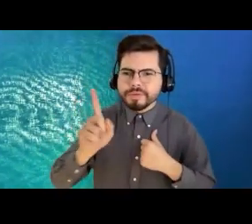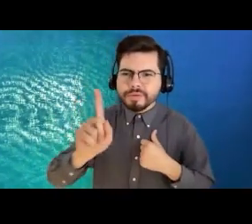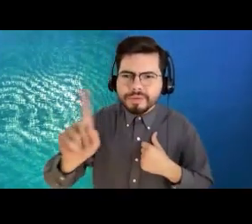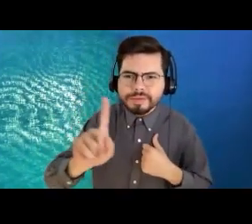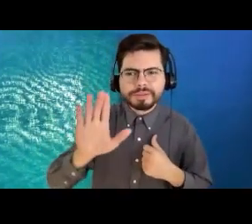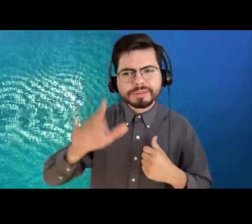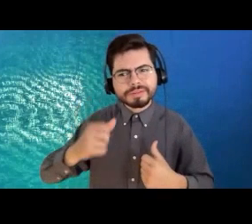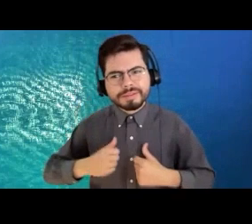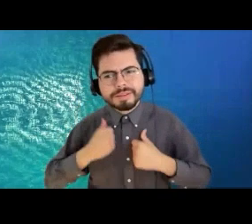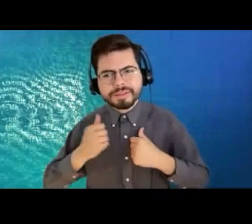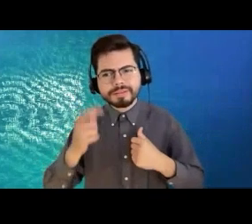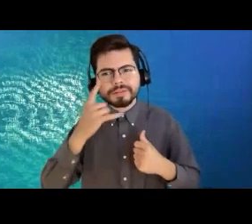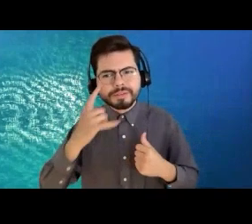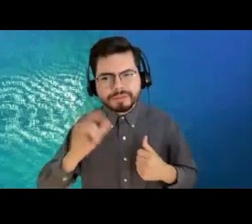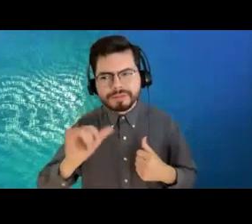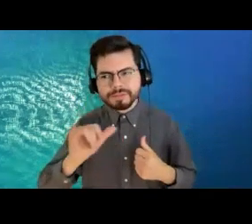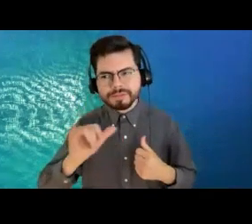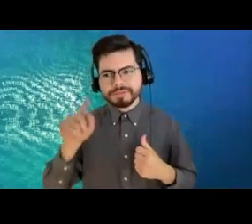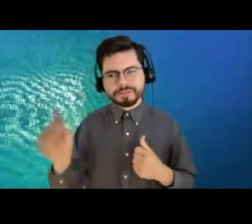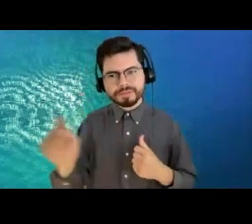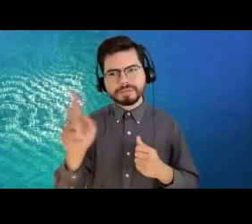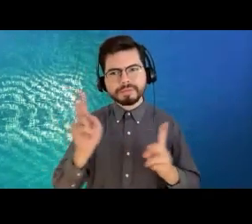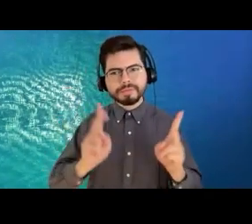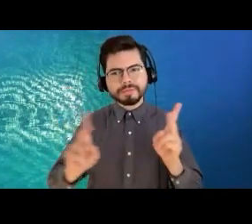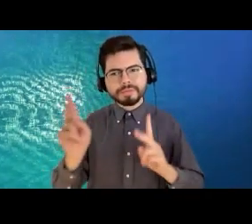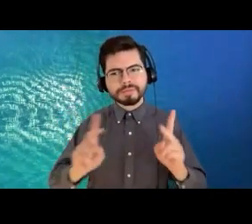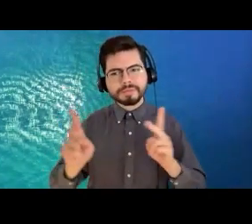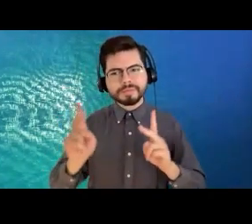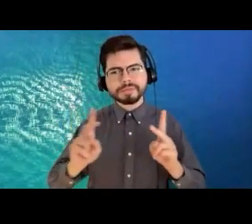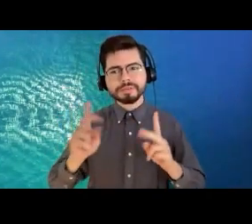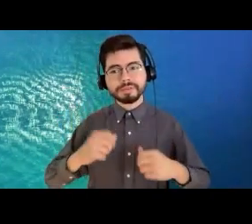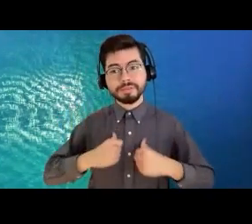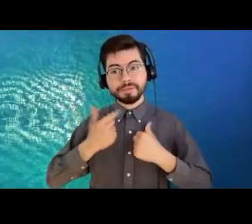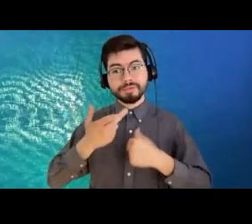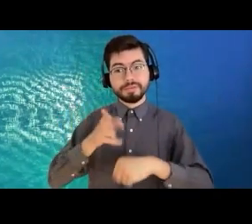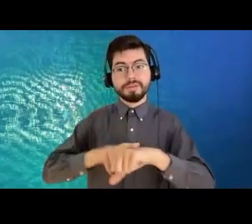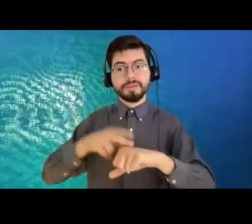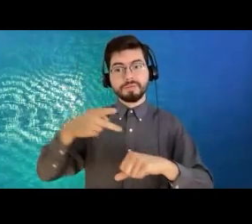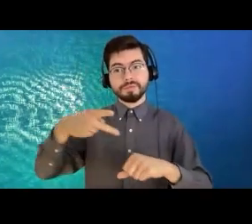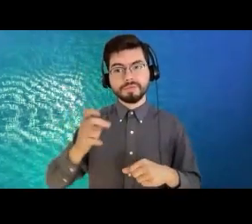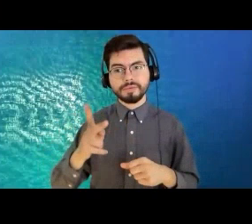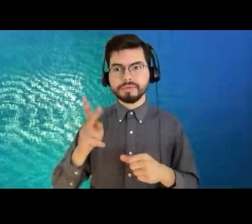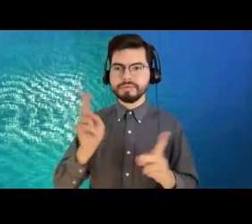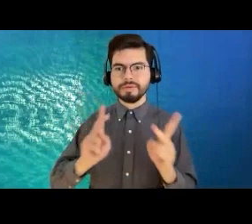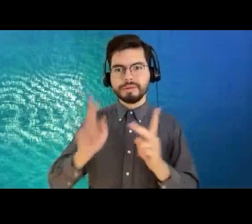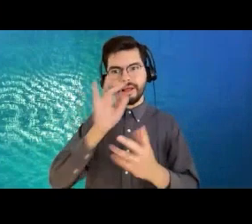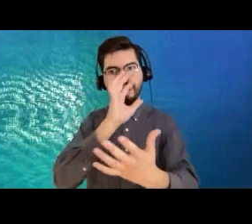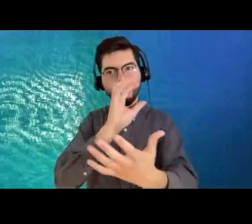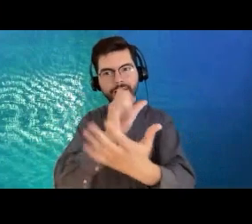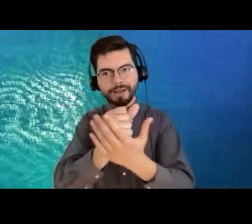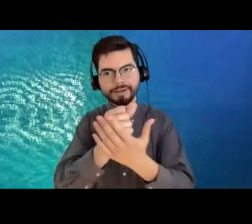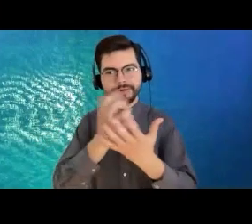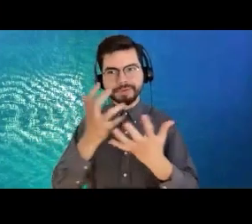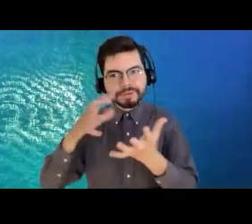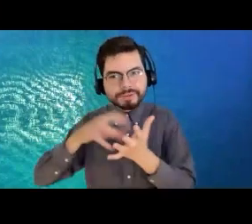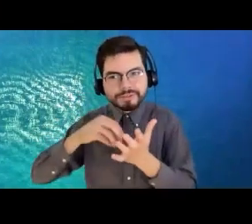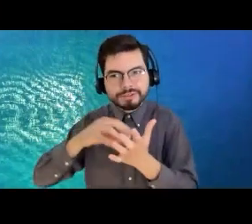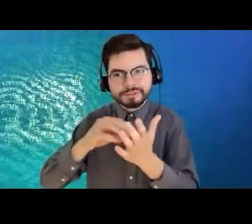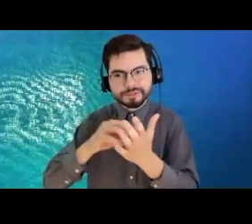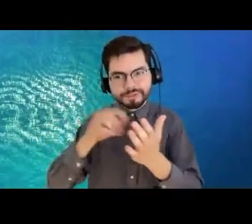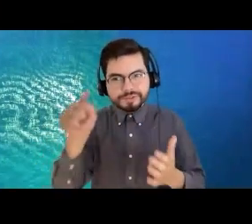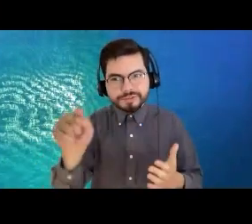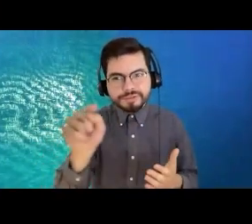in national parks, visitors are fascinated by that, and there's lots of stories. And so you get great opportunities to share